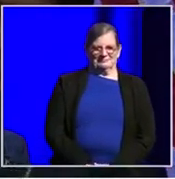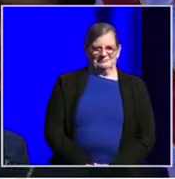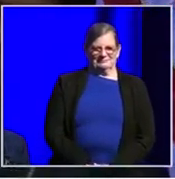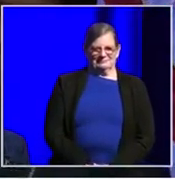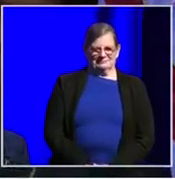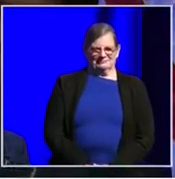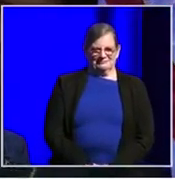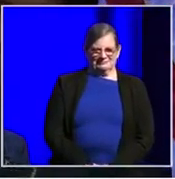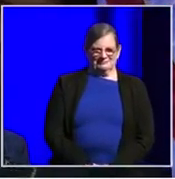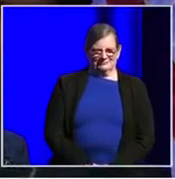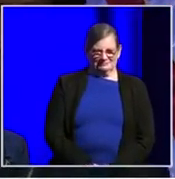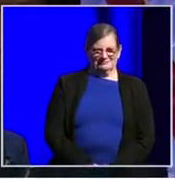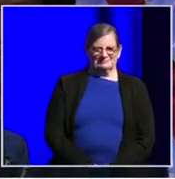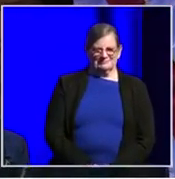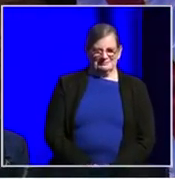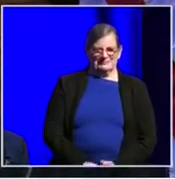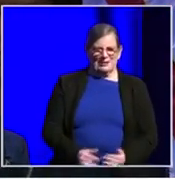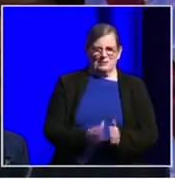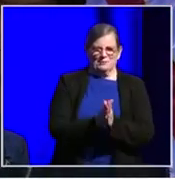Morning. Good